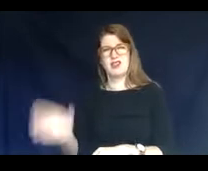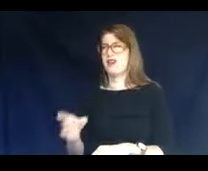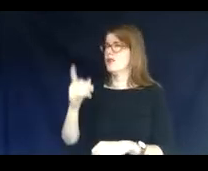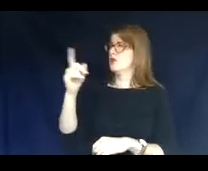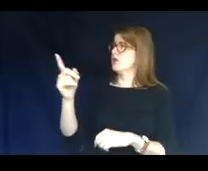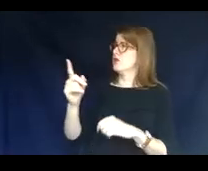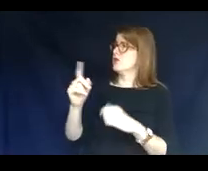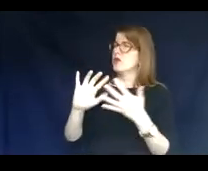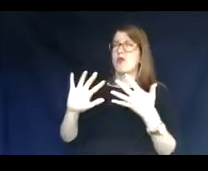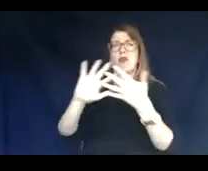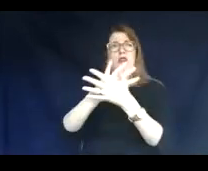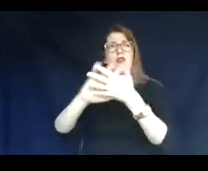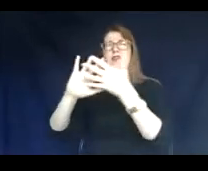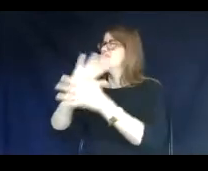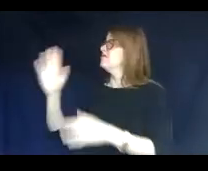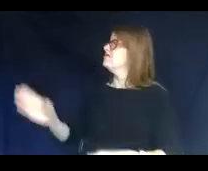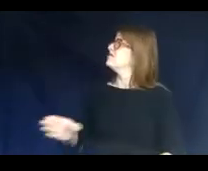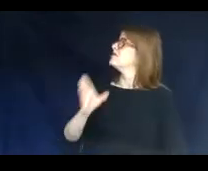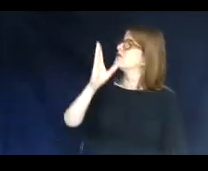or.